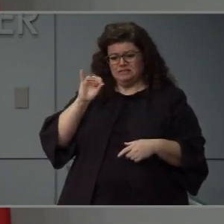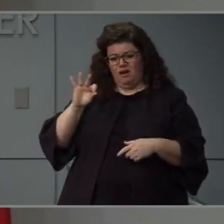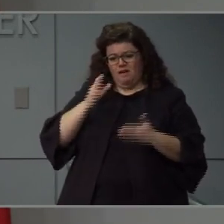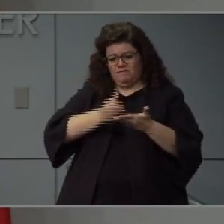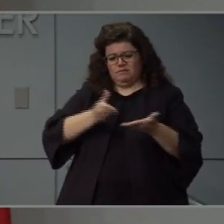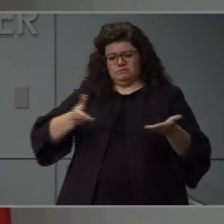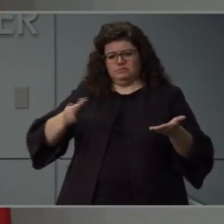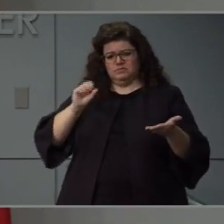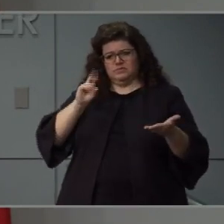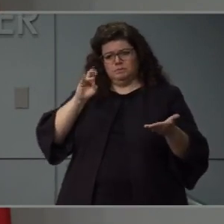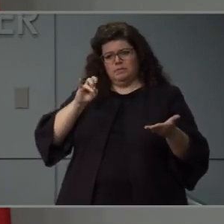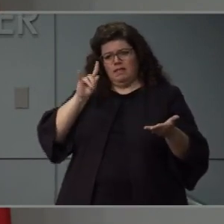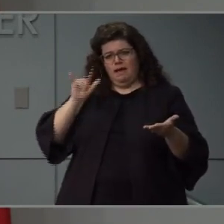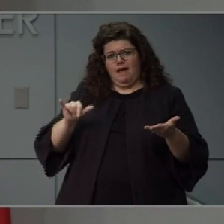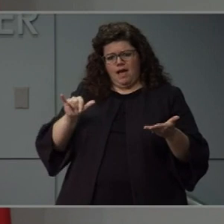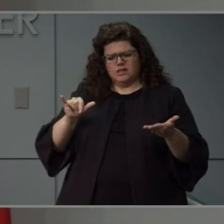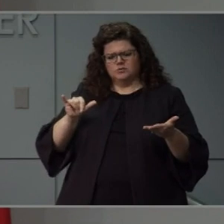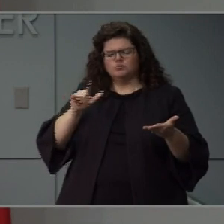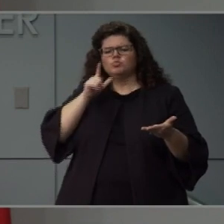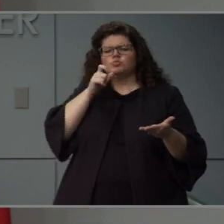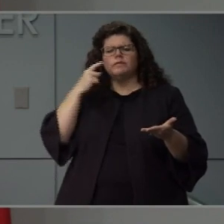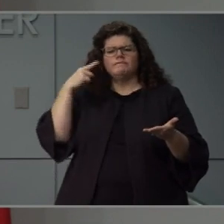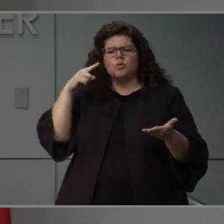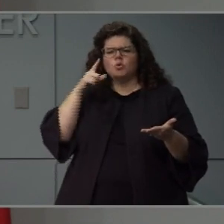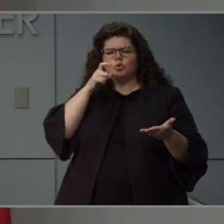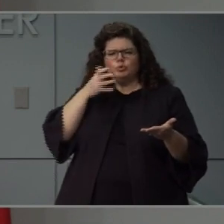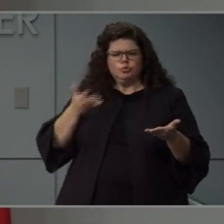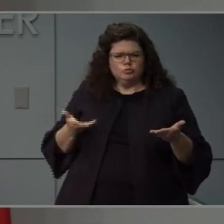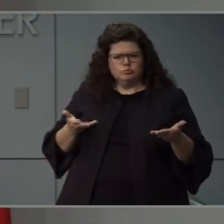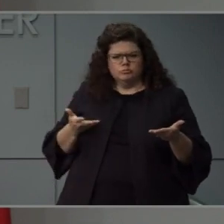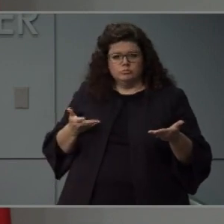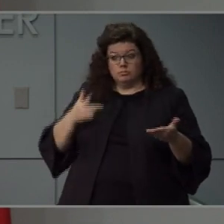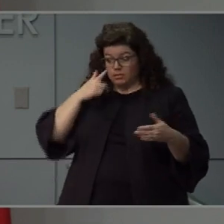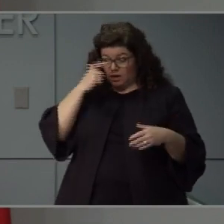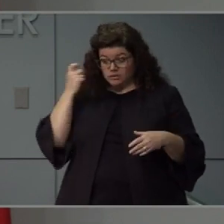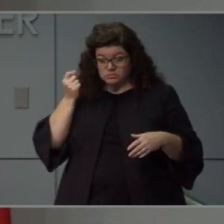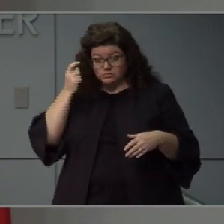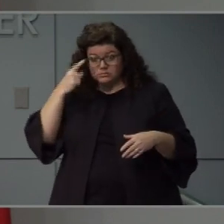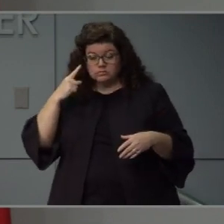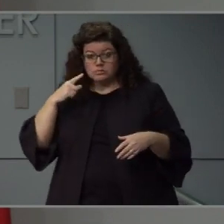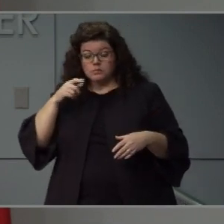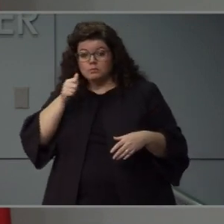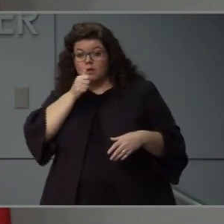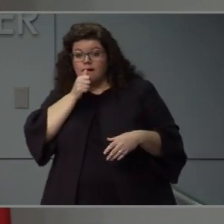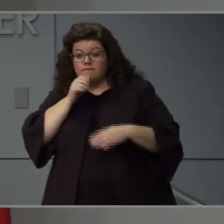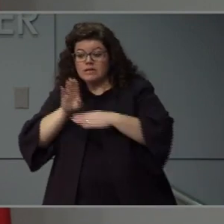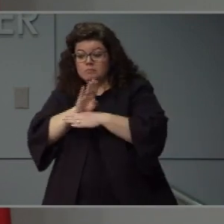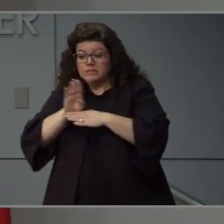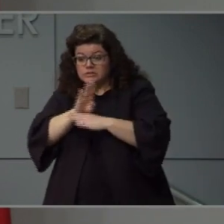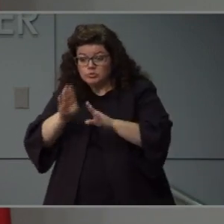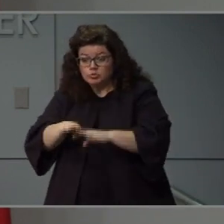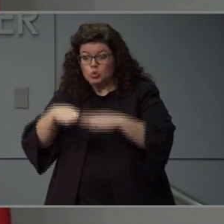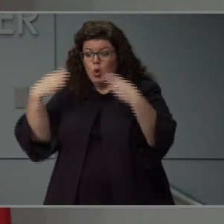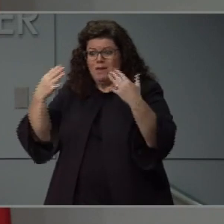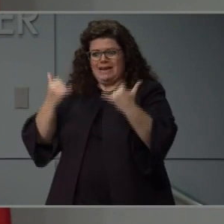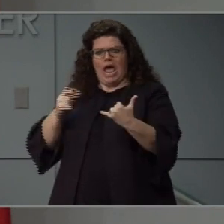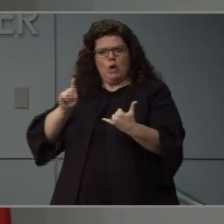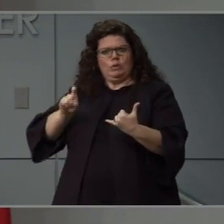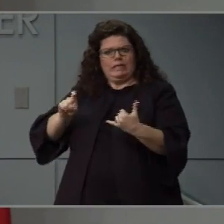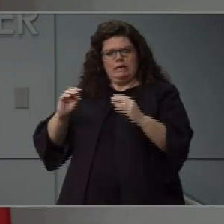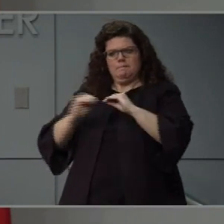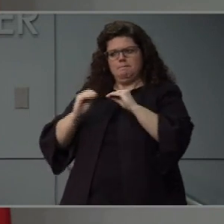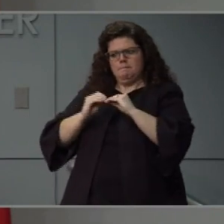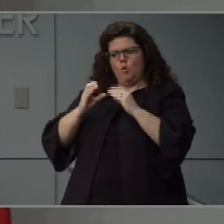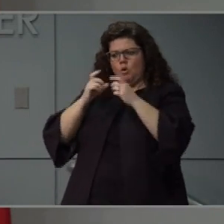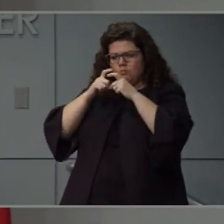cover, especially now that private businesses will also need some of that protective equipment? Director Spraber, do you want to start